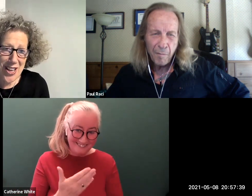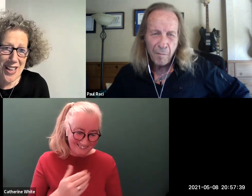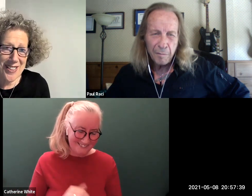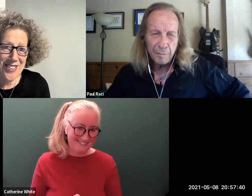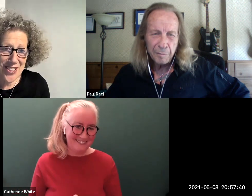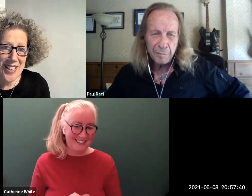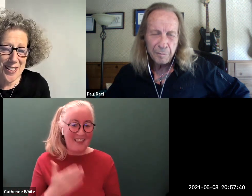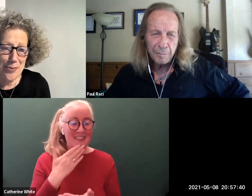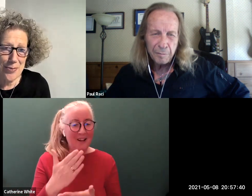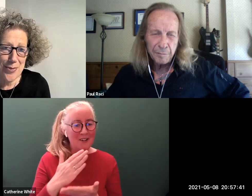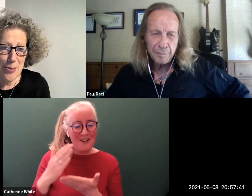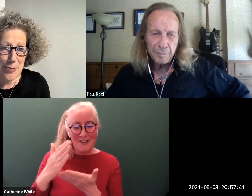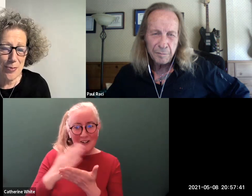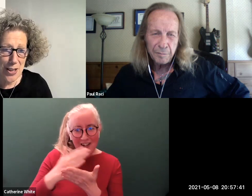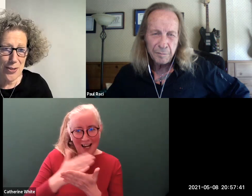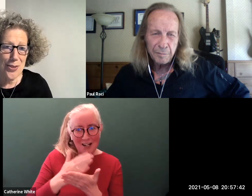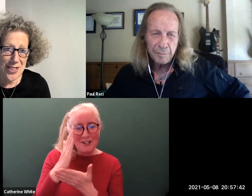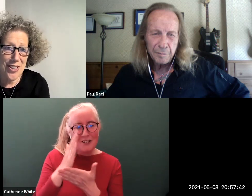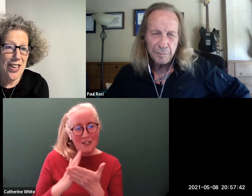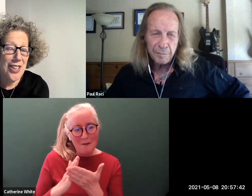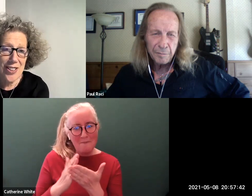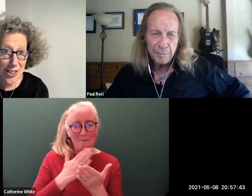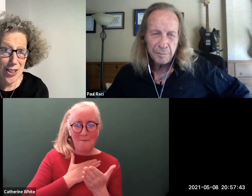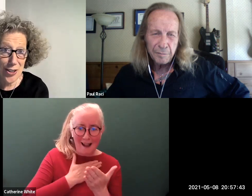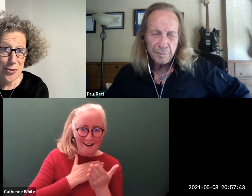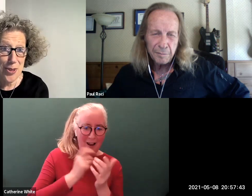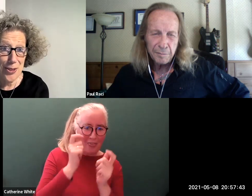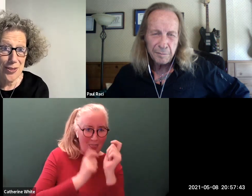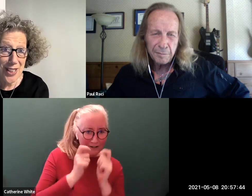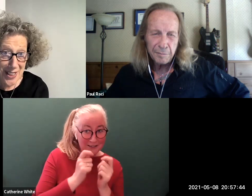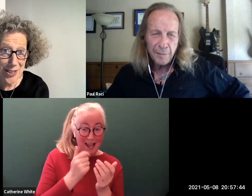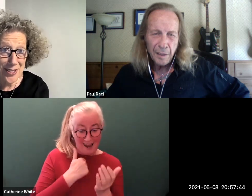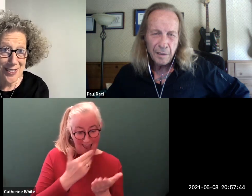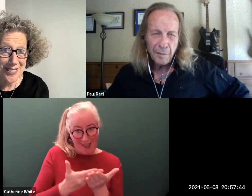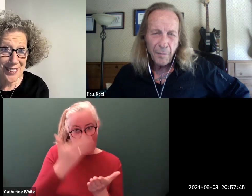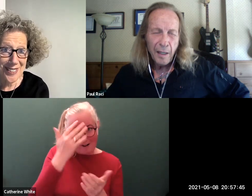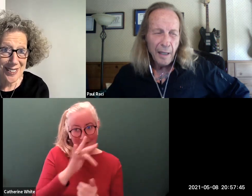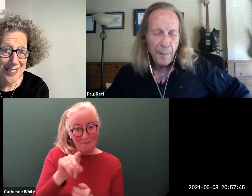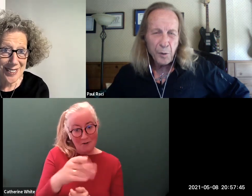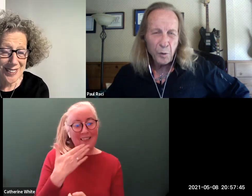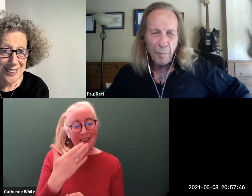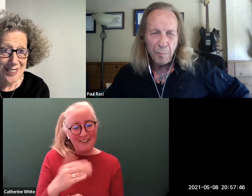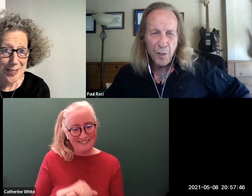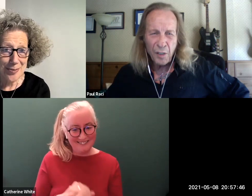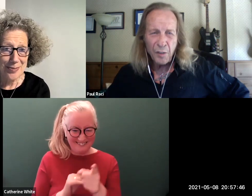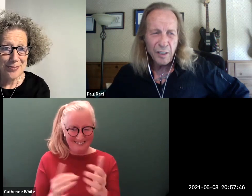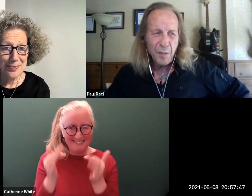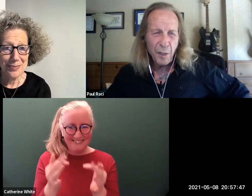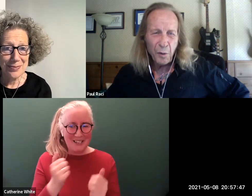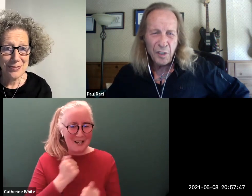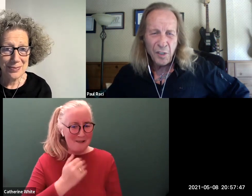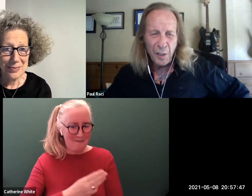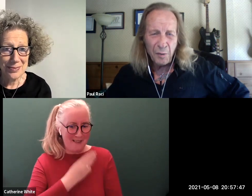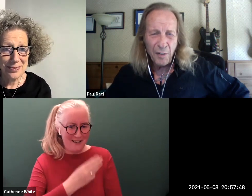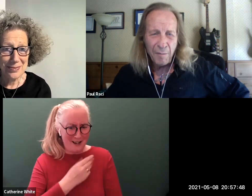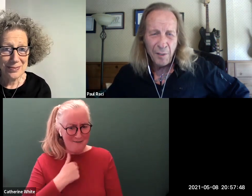have shared some of my thoughts and learned from you. Thank you. Absolutely my pleasure. It seems like we're